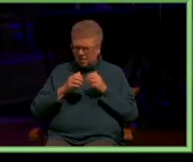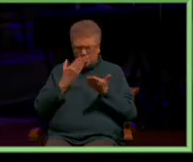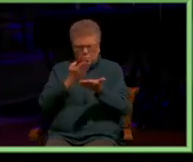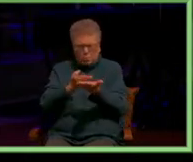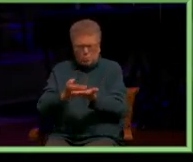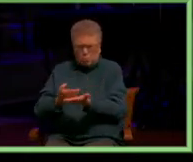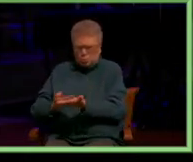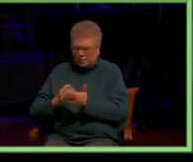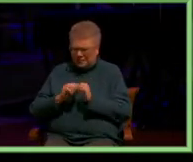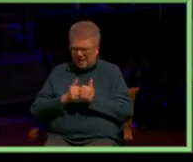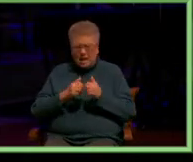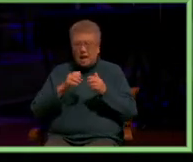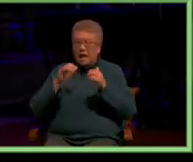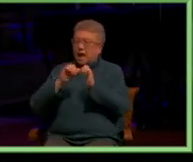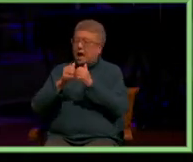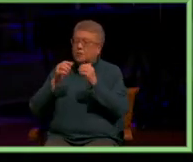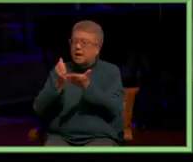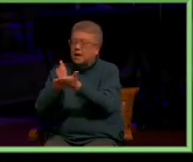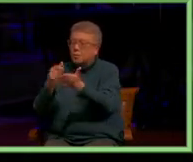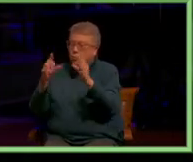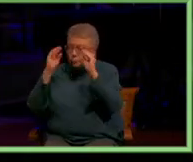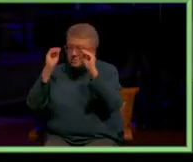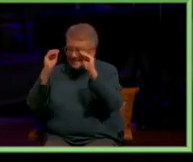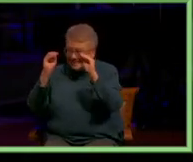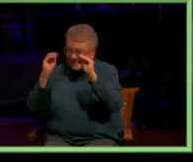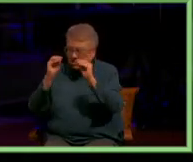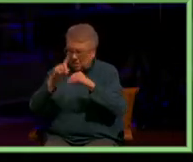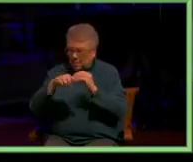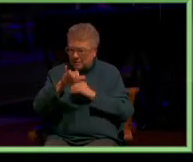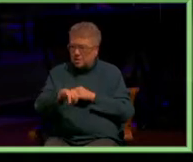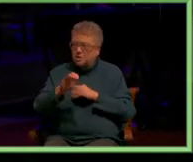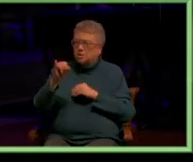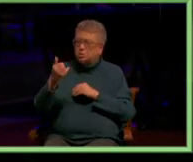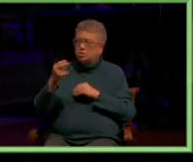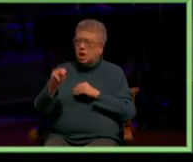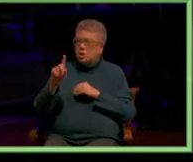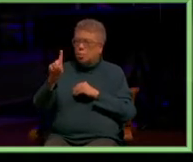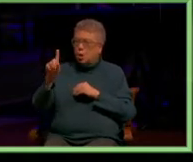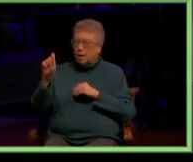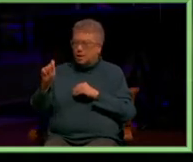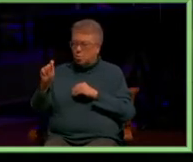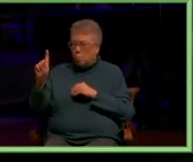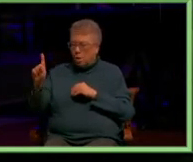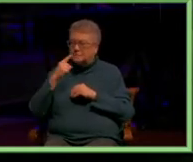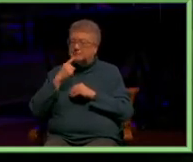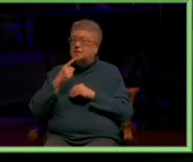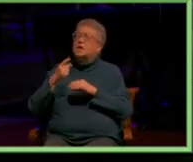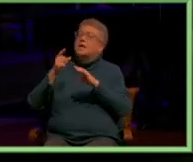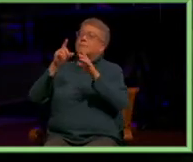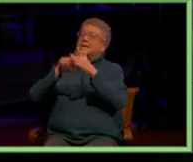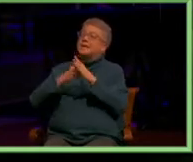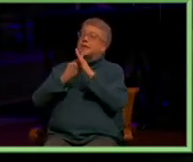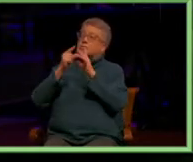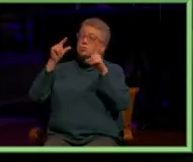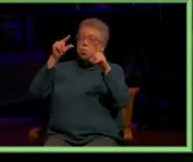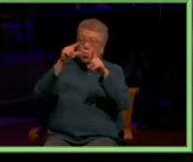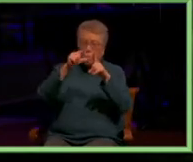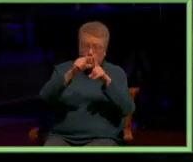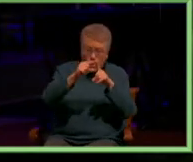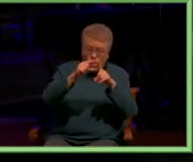of the Trinity and God in the flesh. John 1:1, in the beginning was the Word, and the Word was with God, and the Word